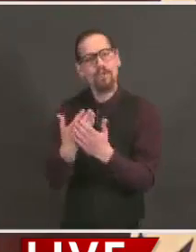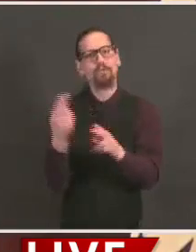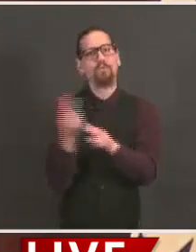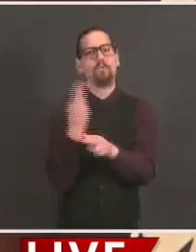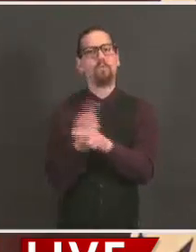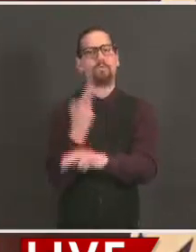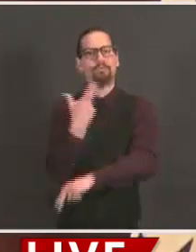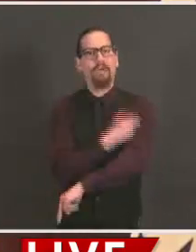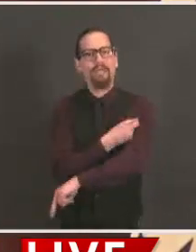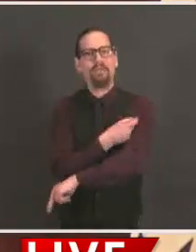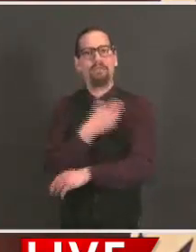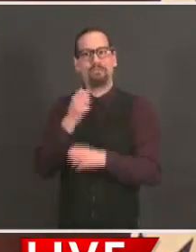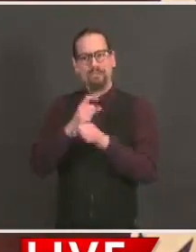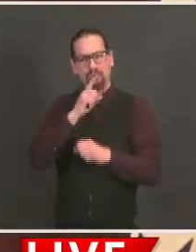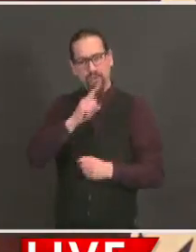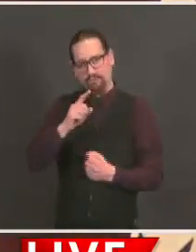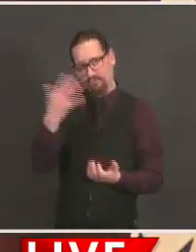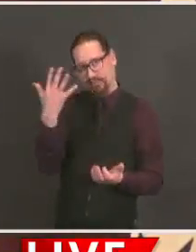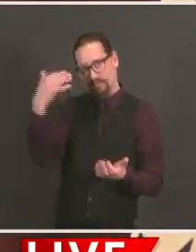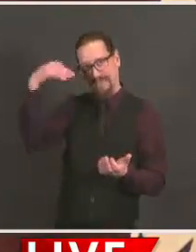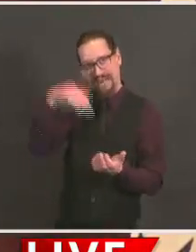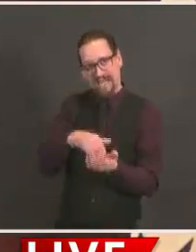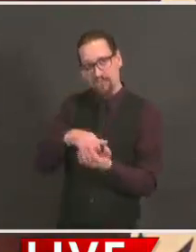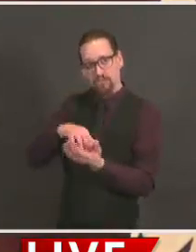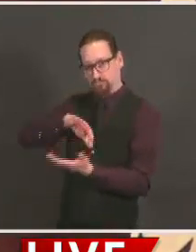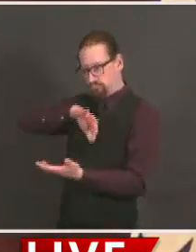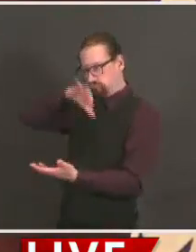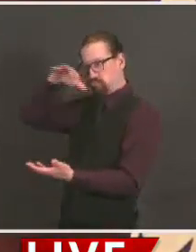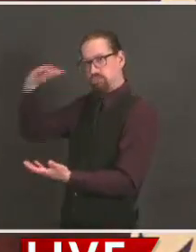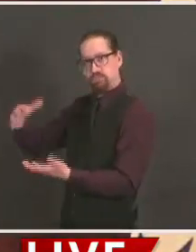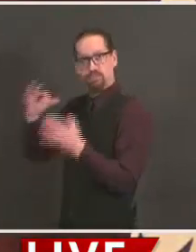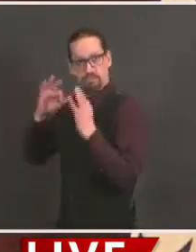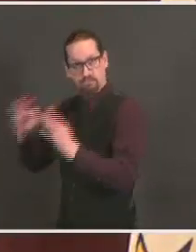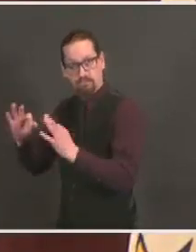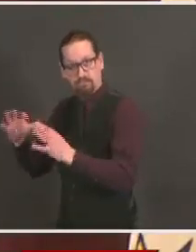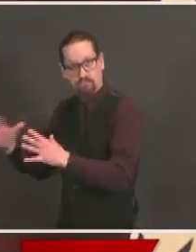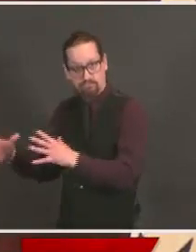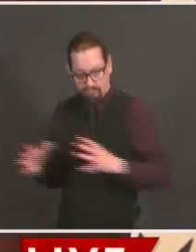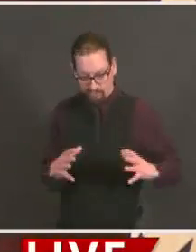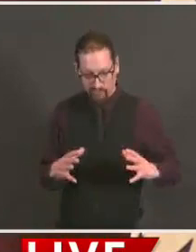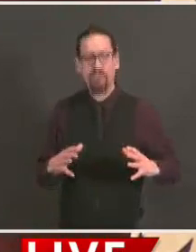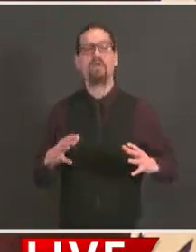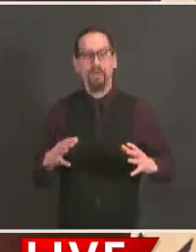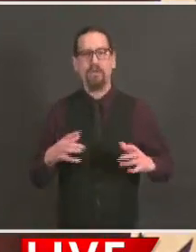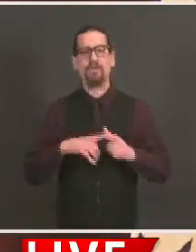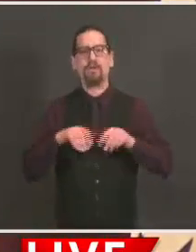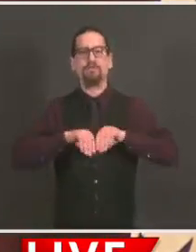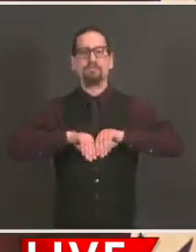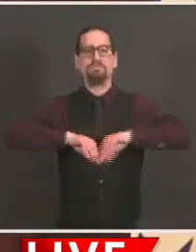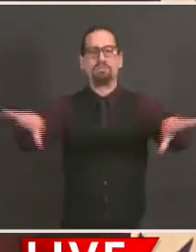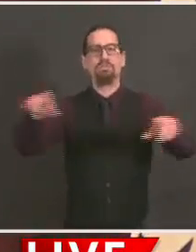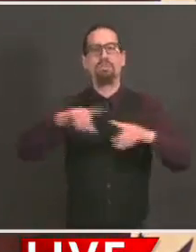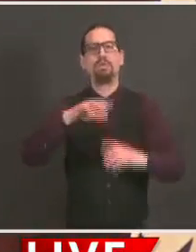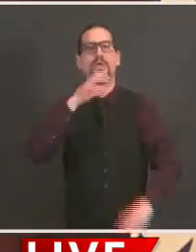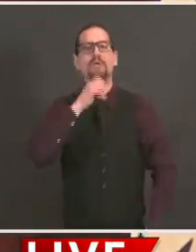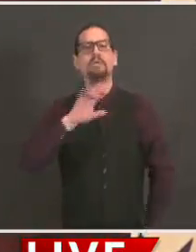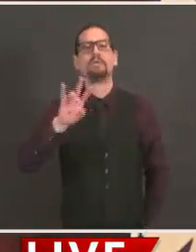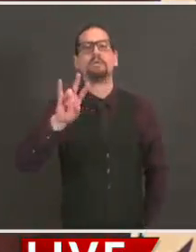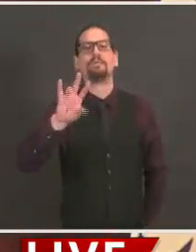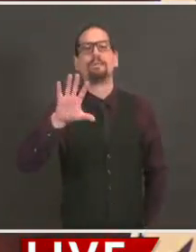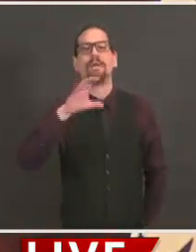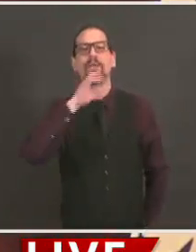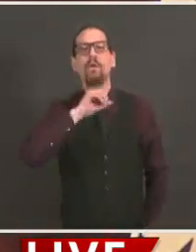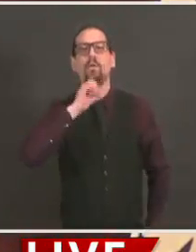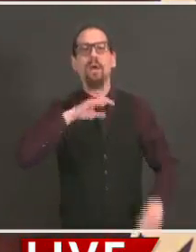start vaccinating 75 and older earlier. And we looked around our state to say, what's the best way to get this